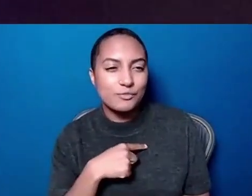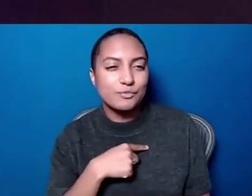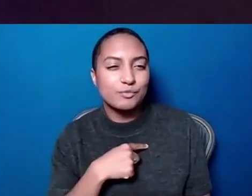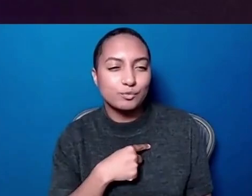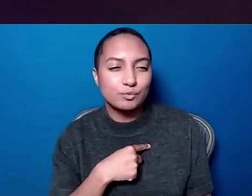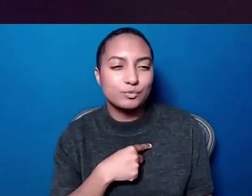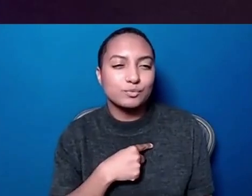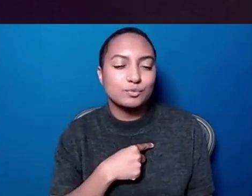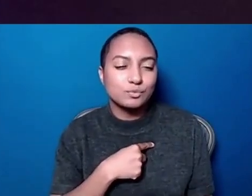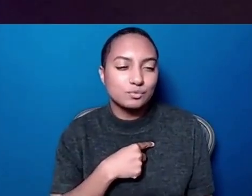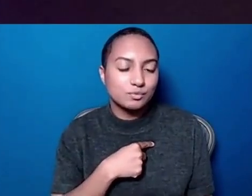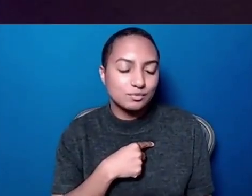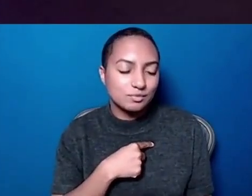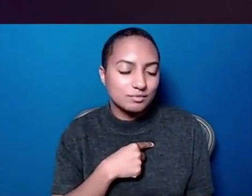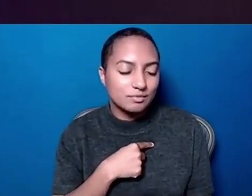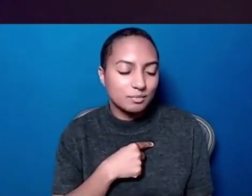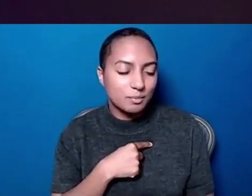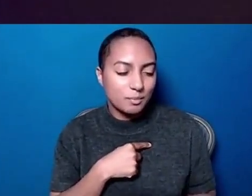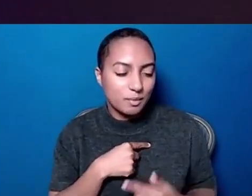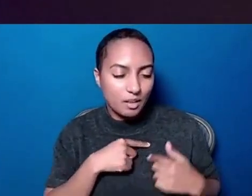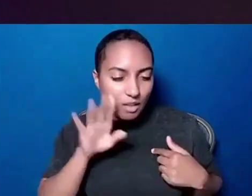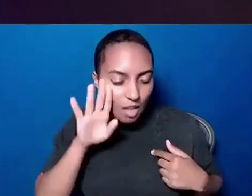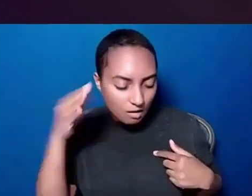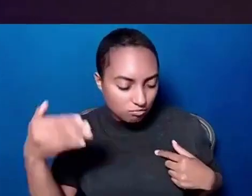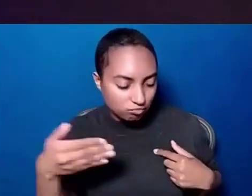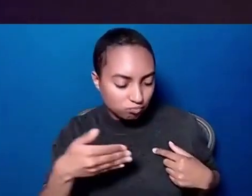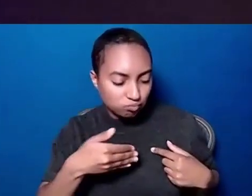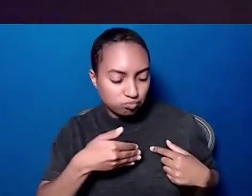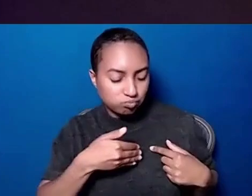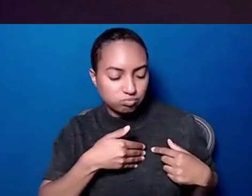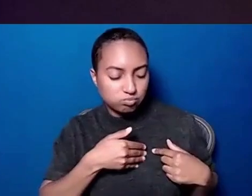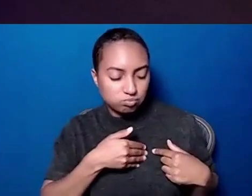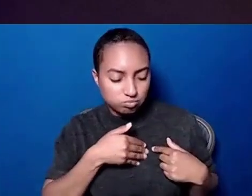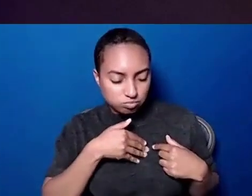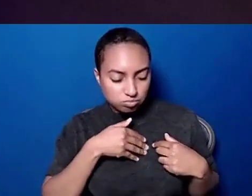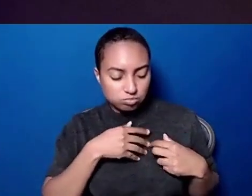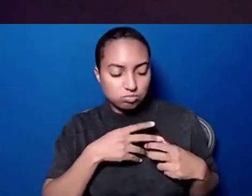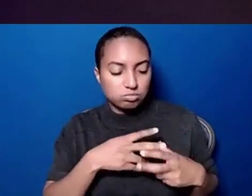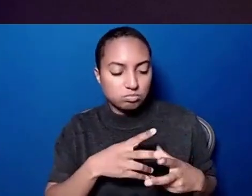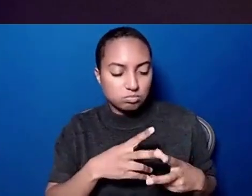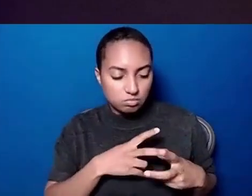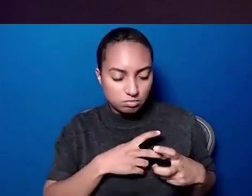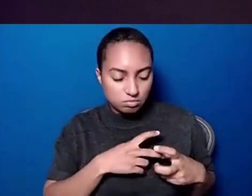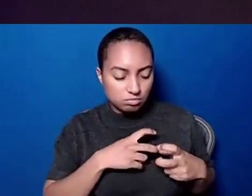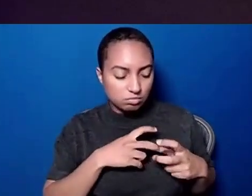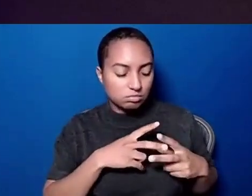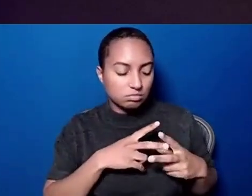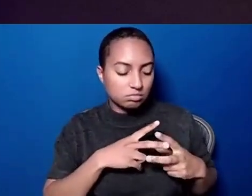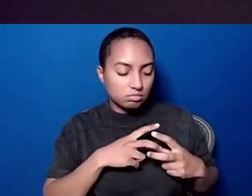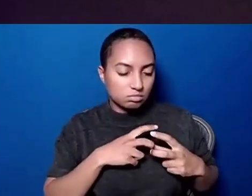Please be there for a moment. Be there, rest there, be there.